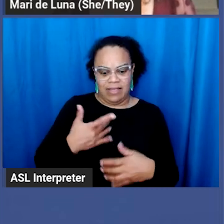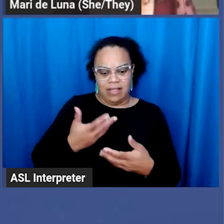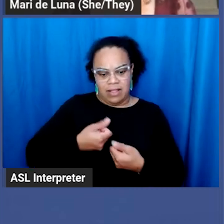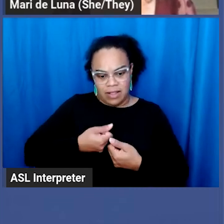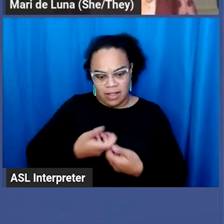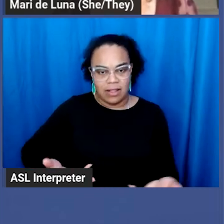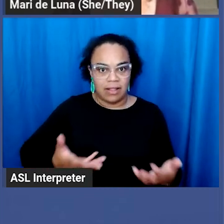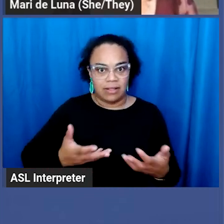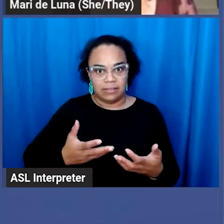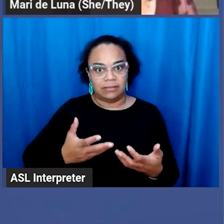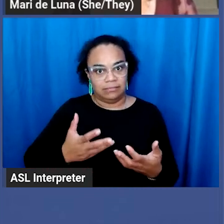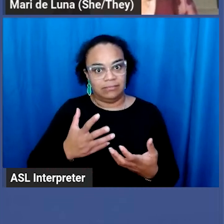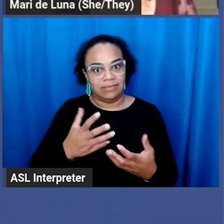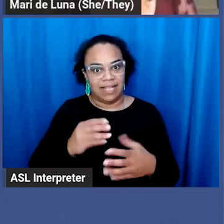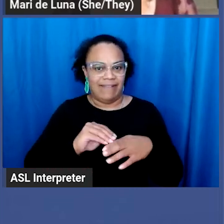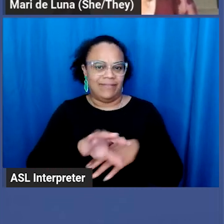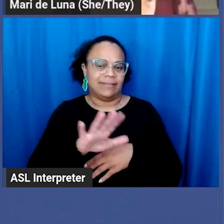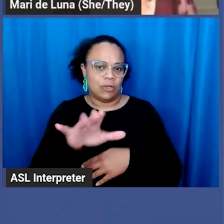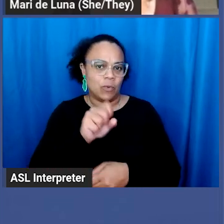their work.